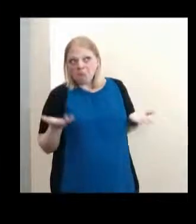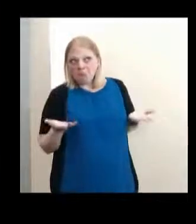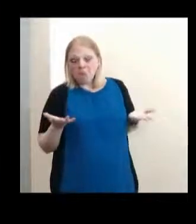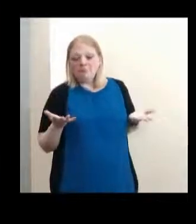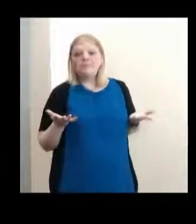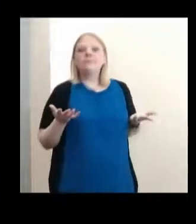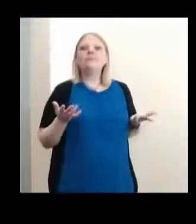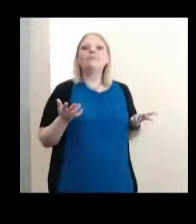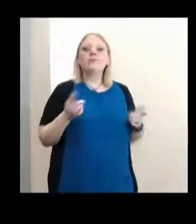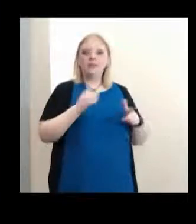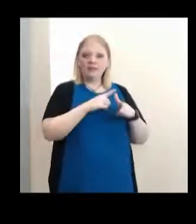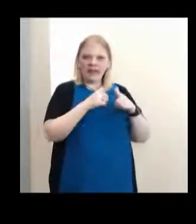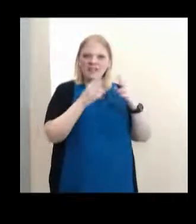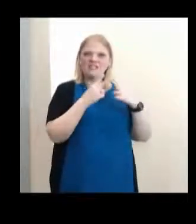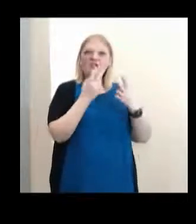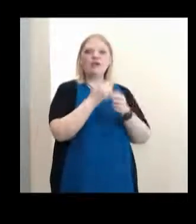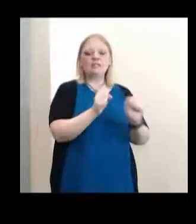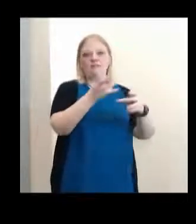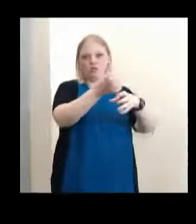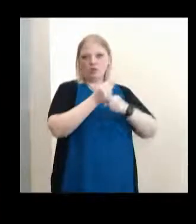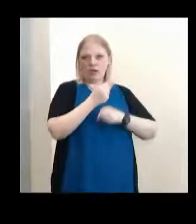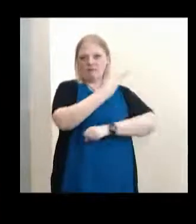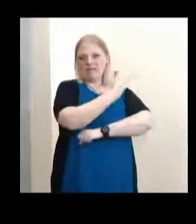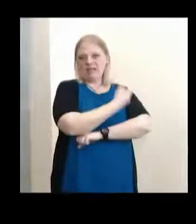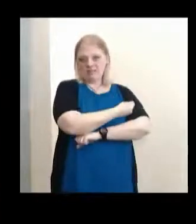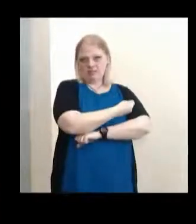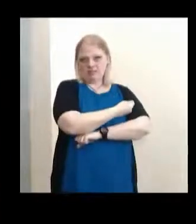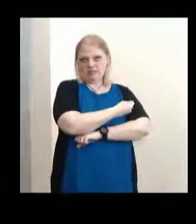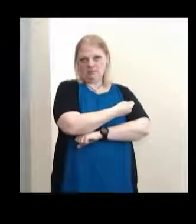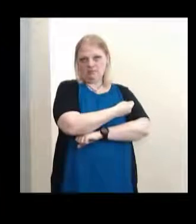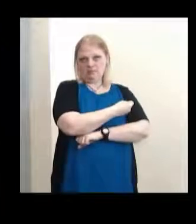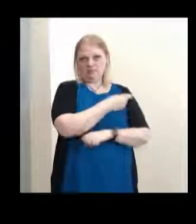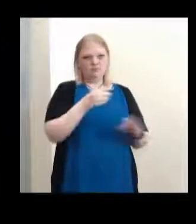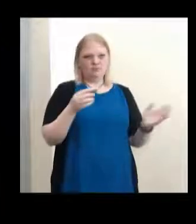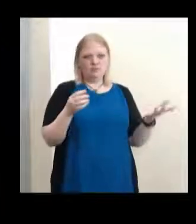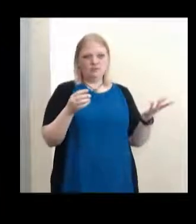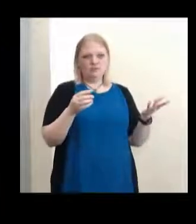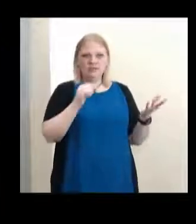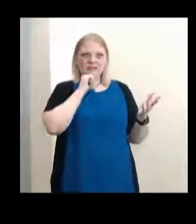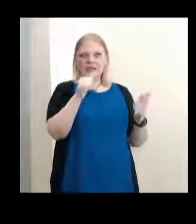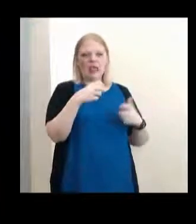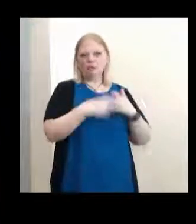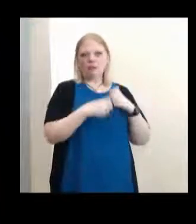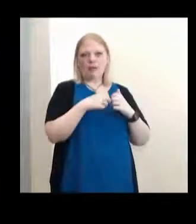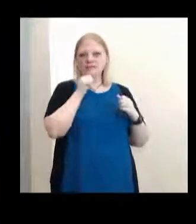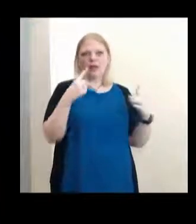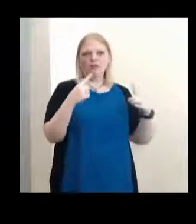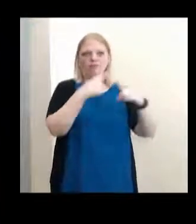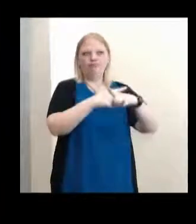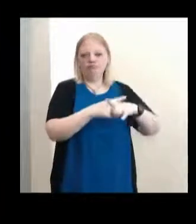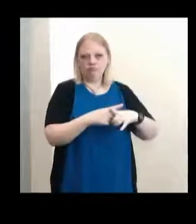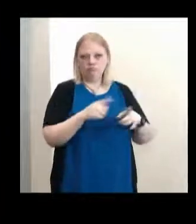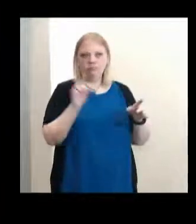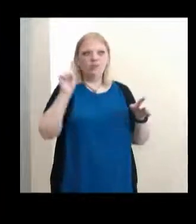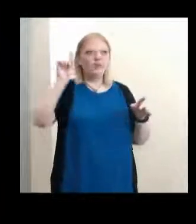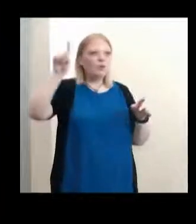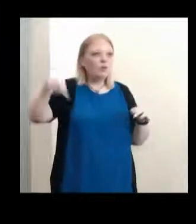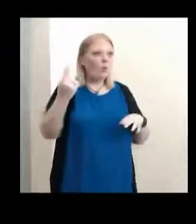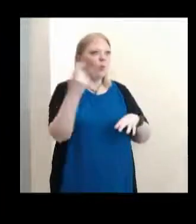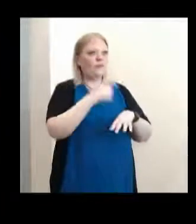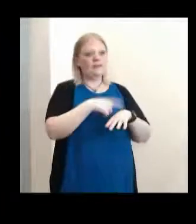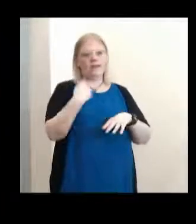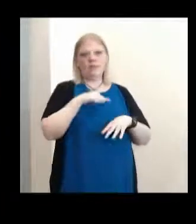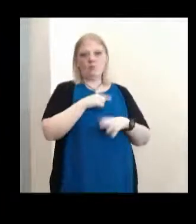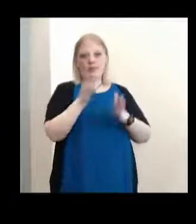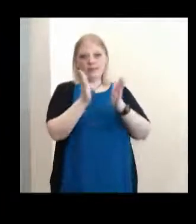is very safe to get the COVID-19 vaccine. That is not a contraindication. The only time that we would ask